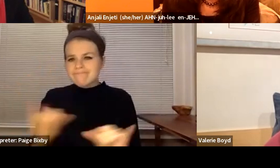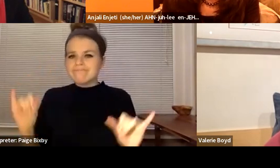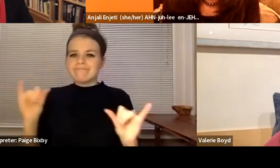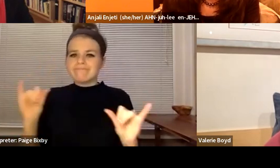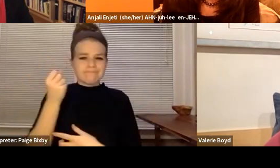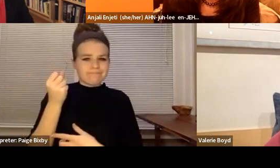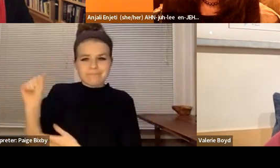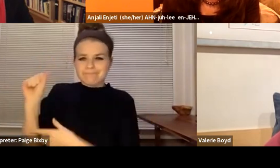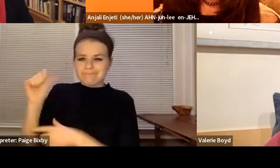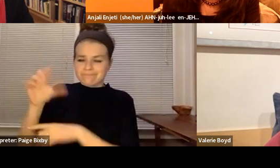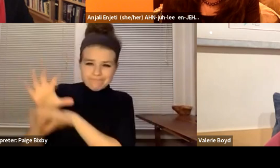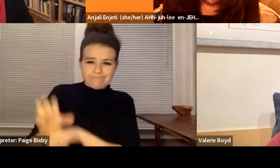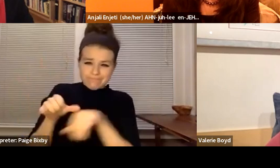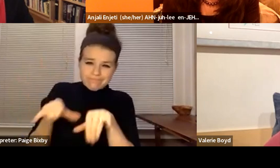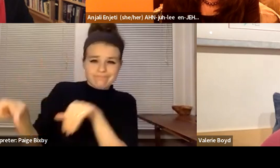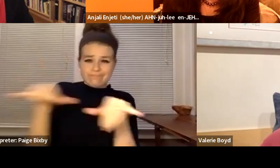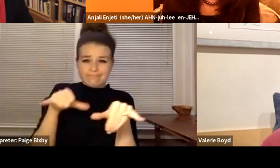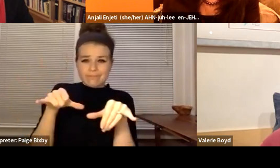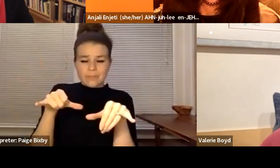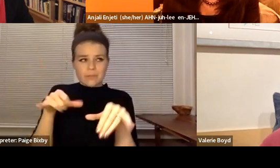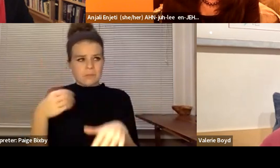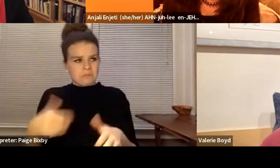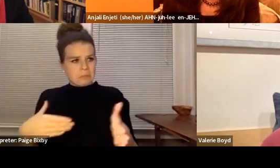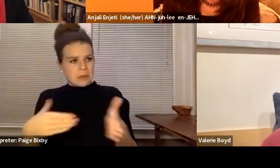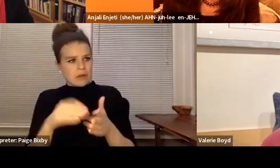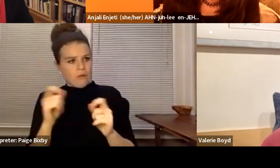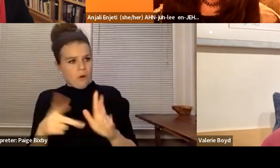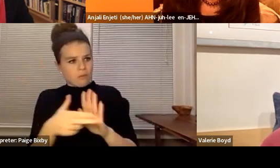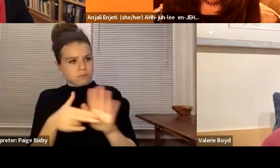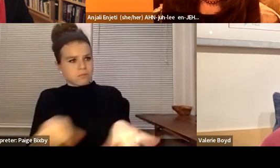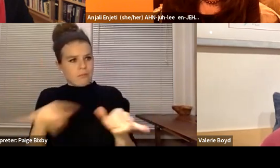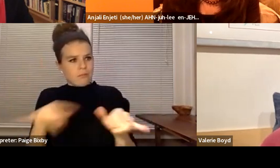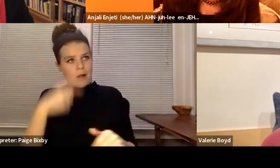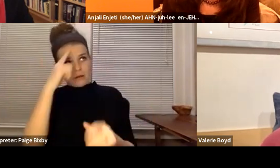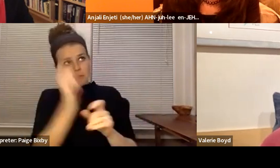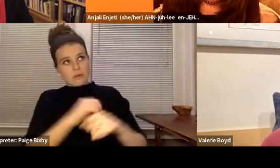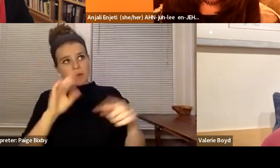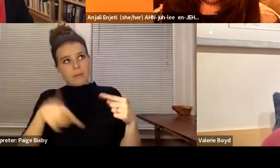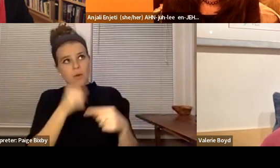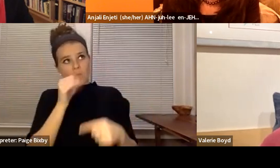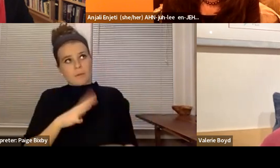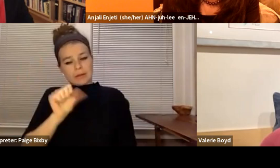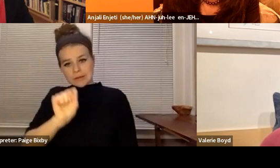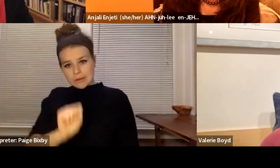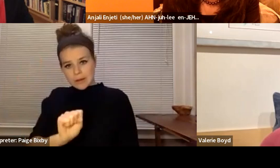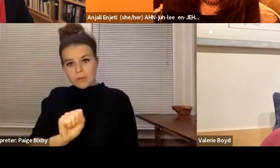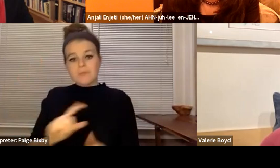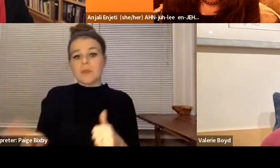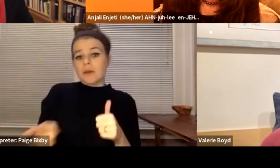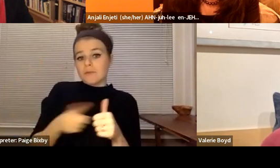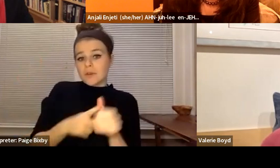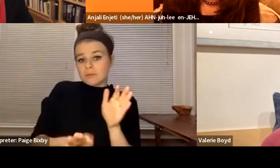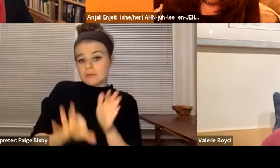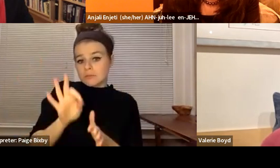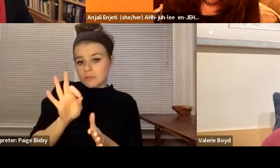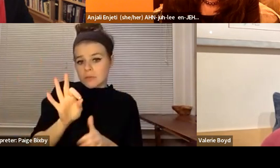every stereotype I held about women in the Deep South. And after I first discovered Maya Angelou's I Know Why